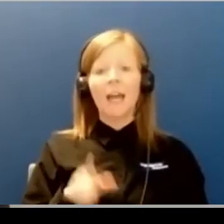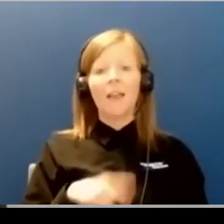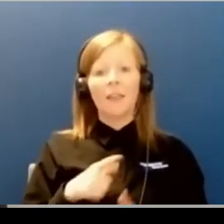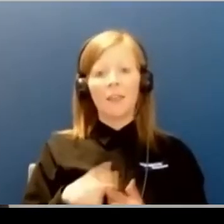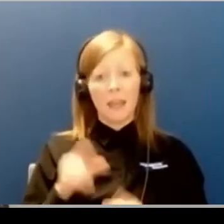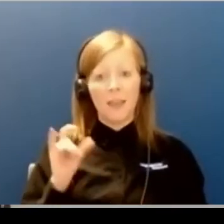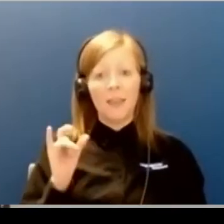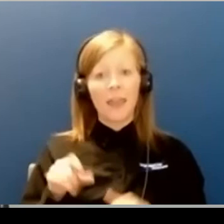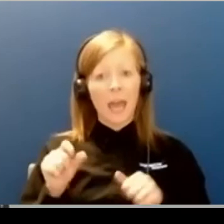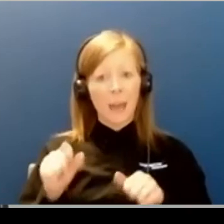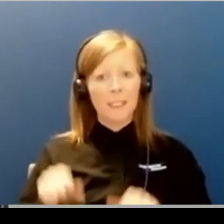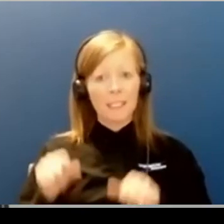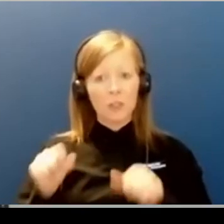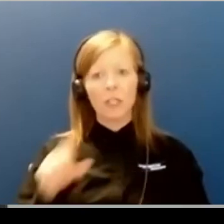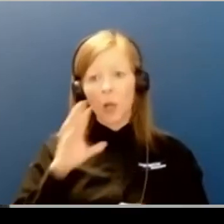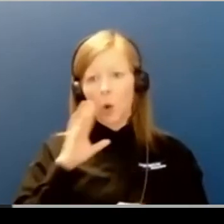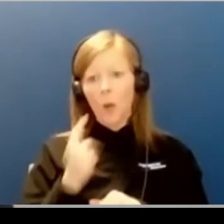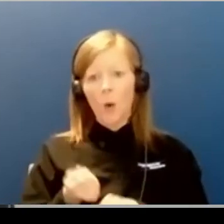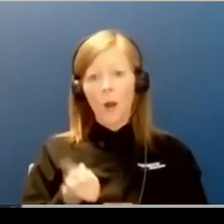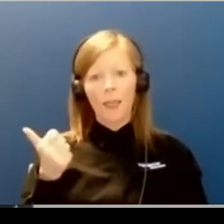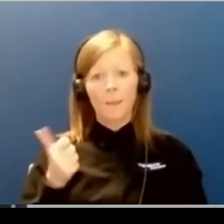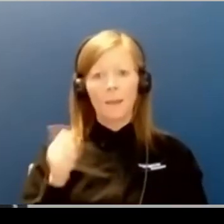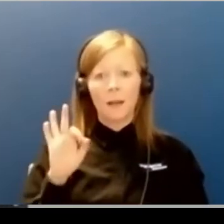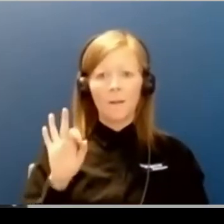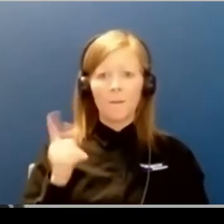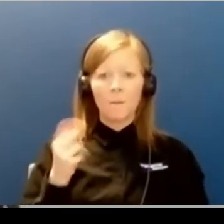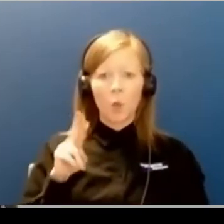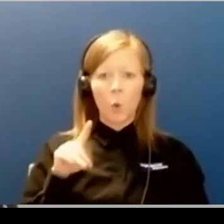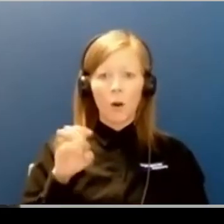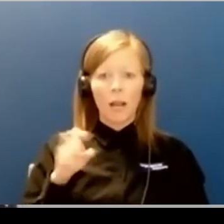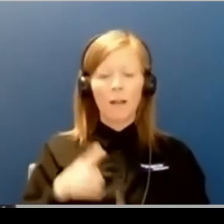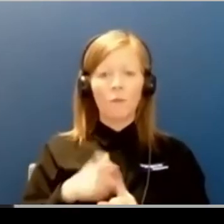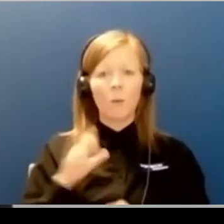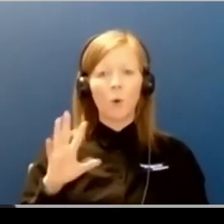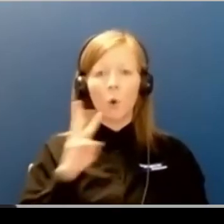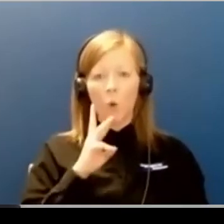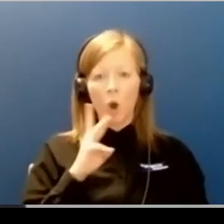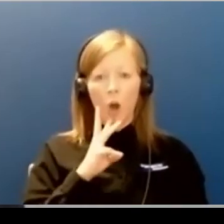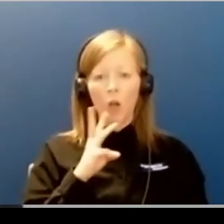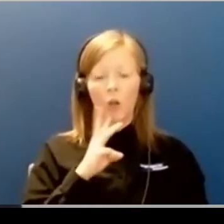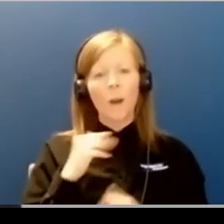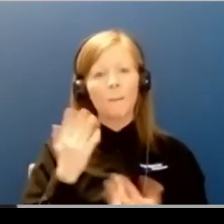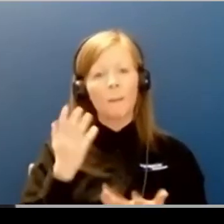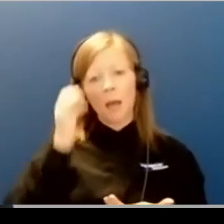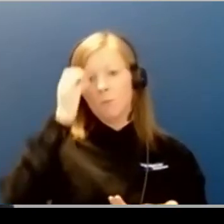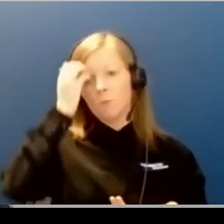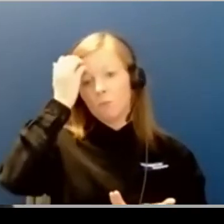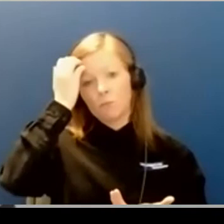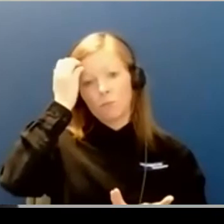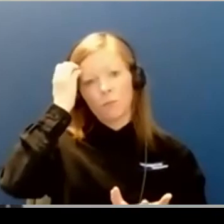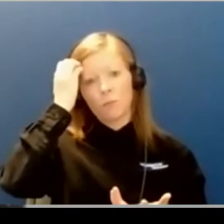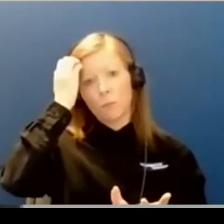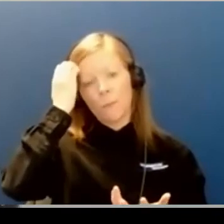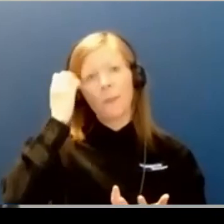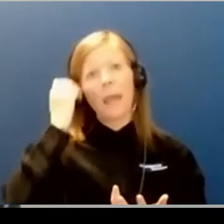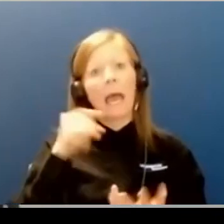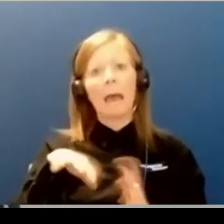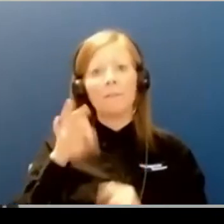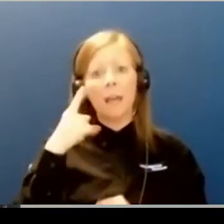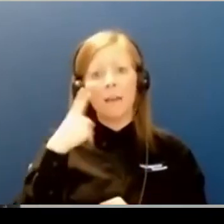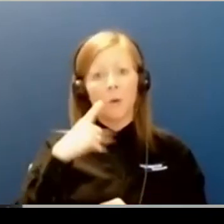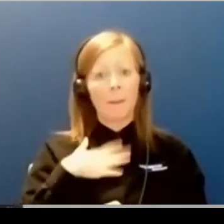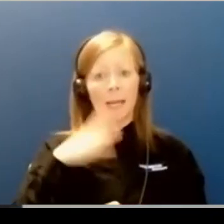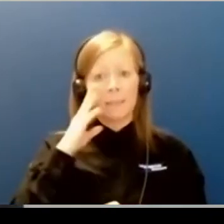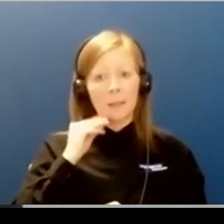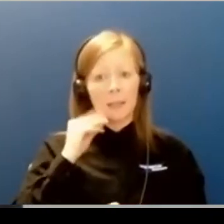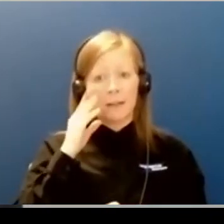that potentially is going to eliminate fluoride from your water. But I have found from my experience that very few people